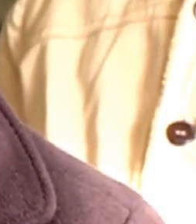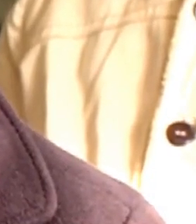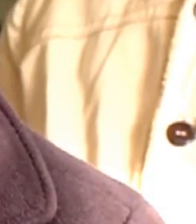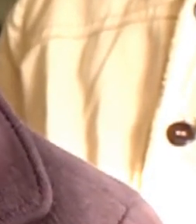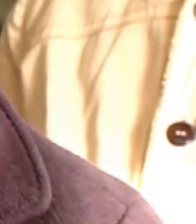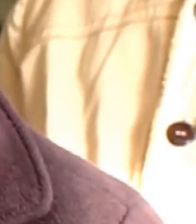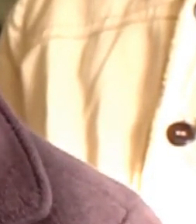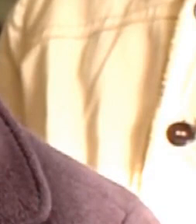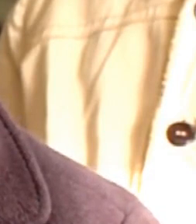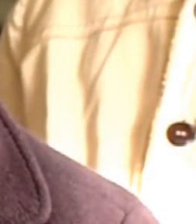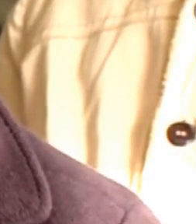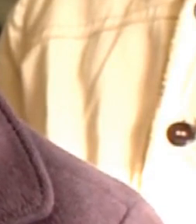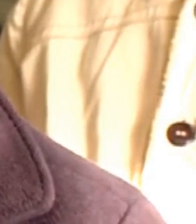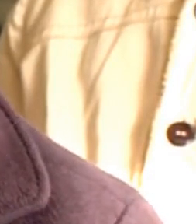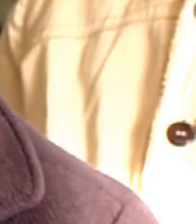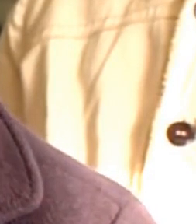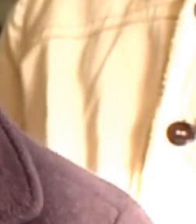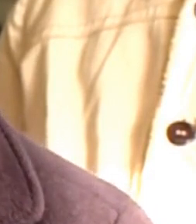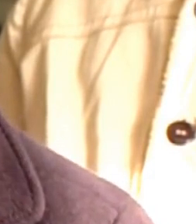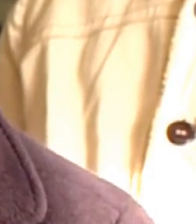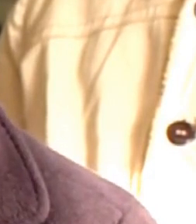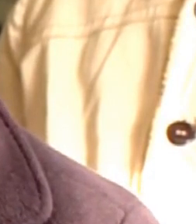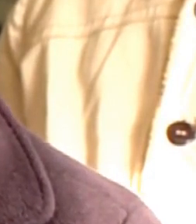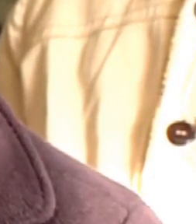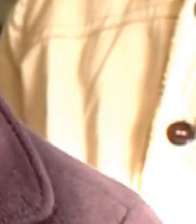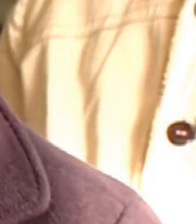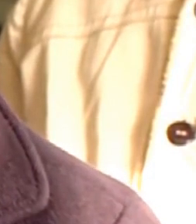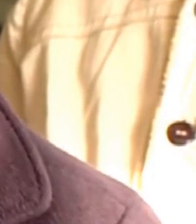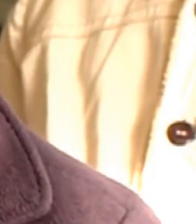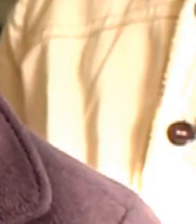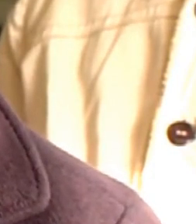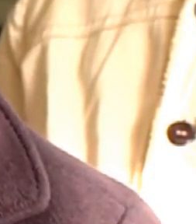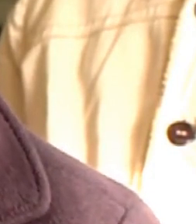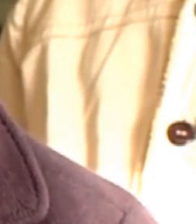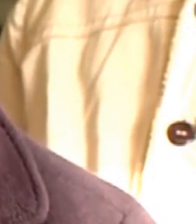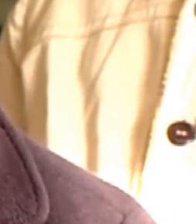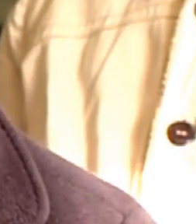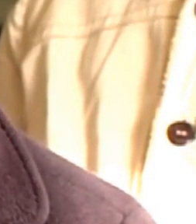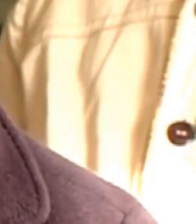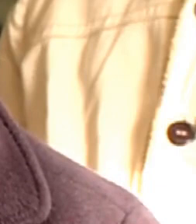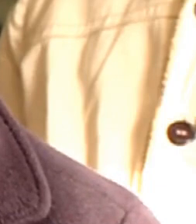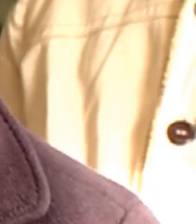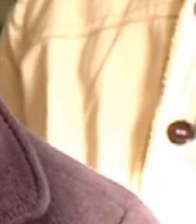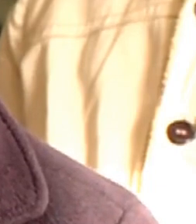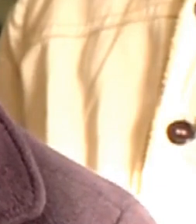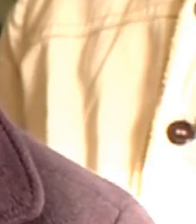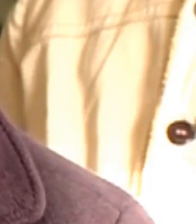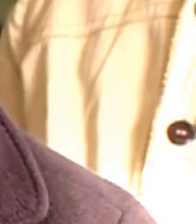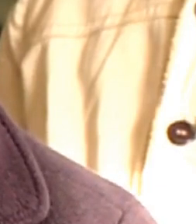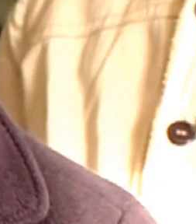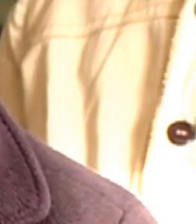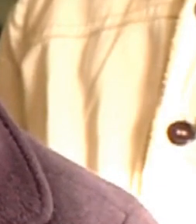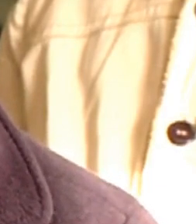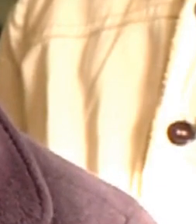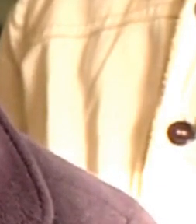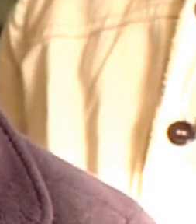esenzekileyo ngoba ngoku singabathwali bemithi sihlukumezekile. And sihlukumezekile nje